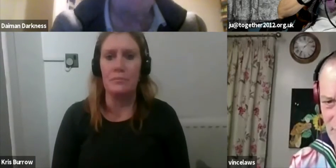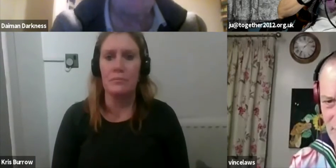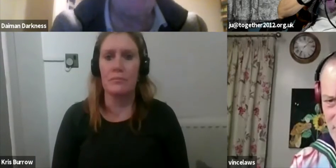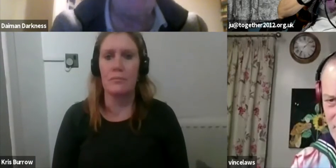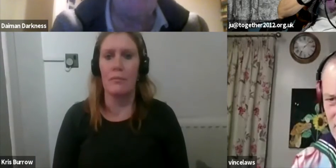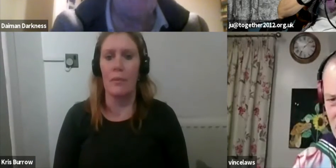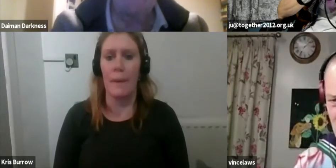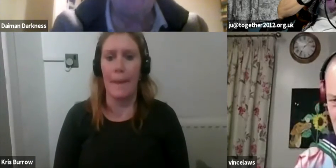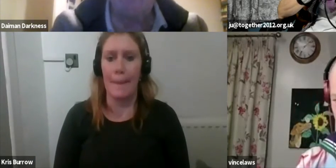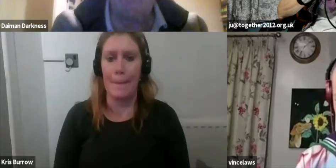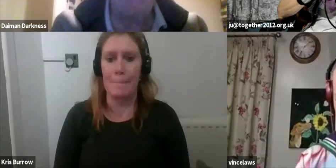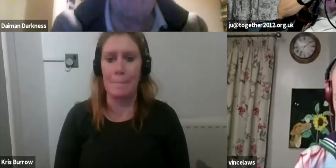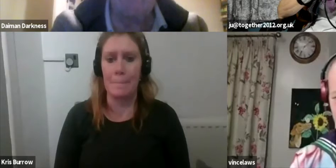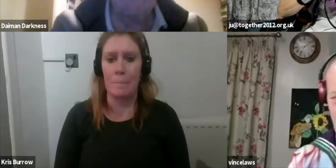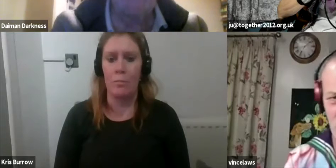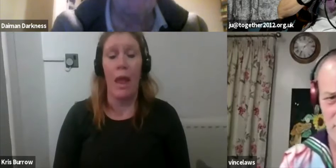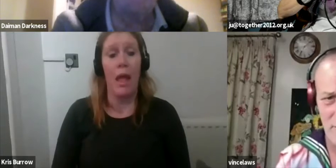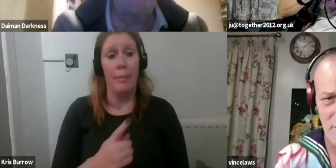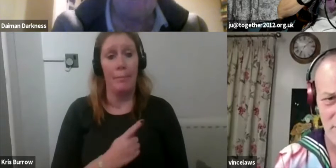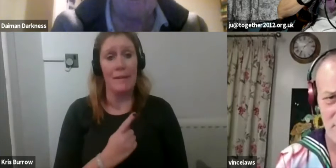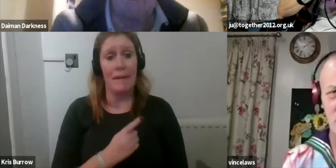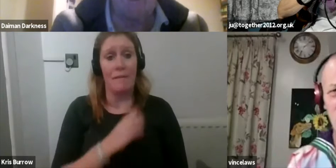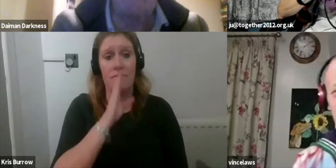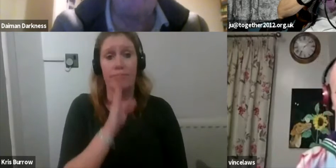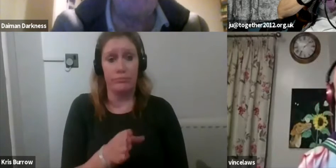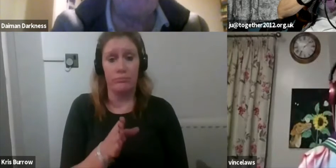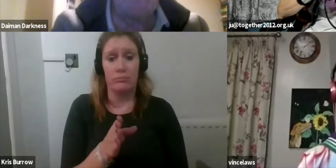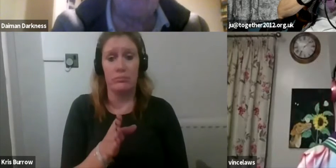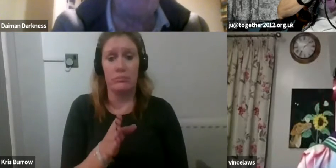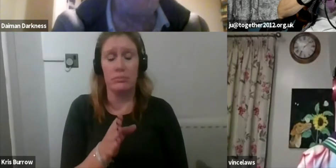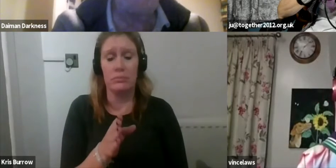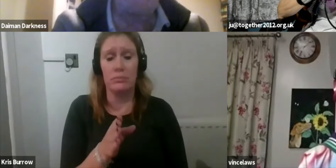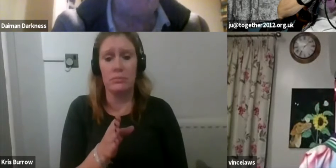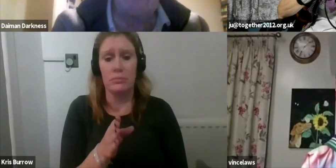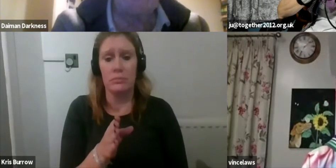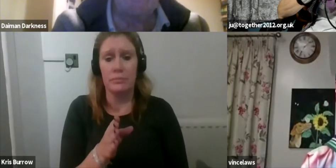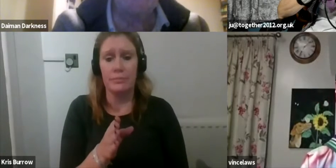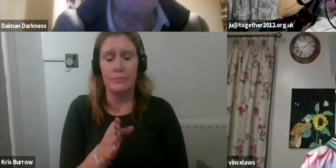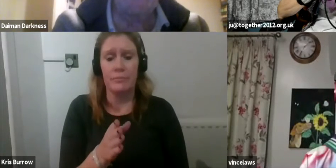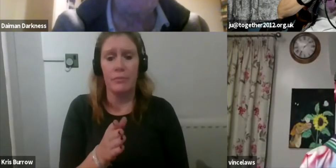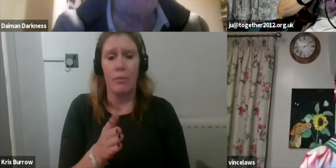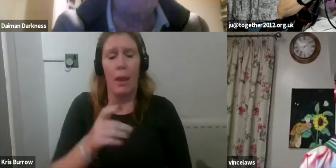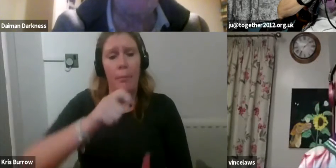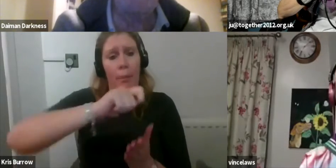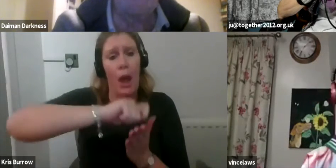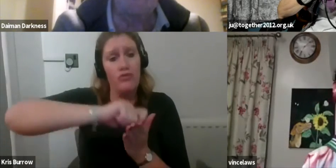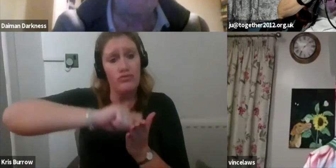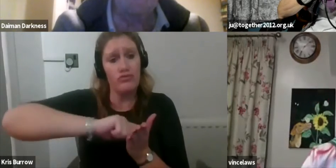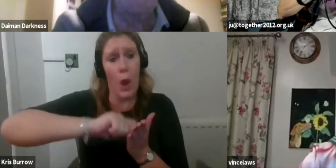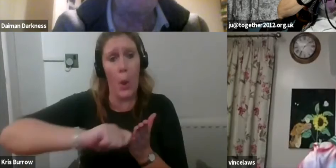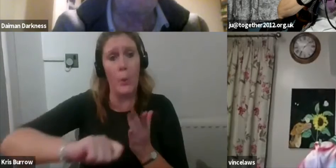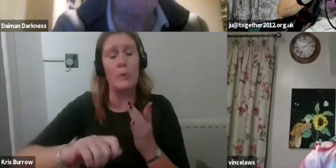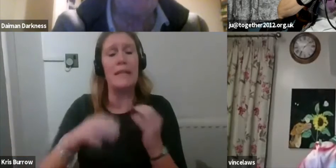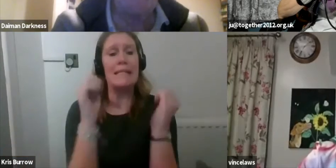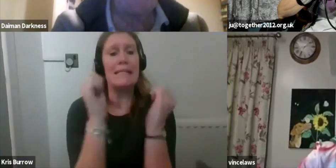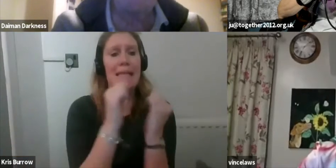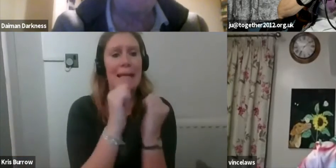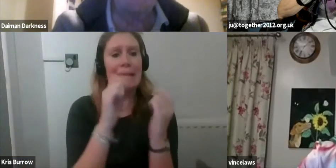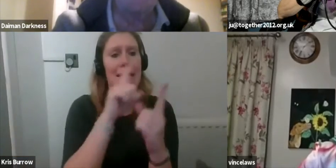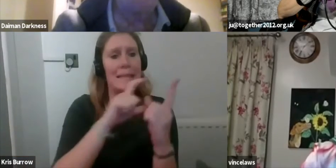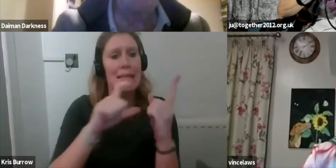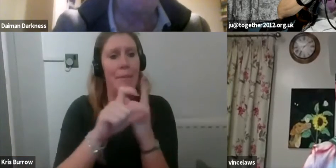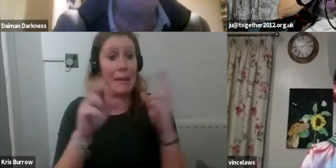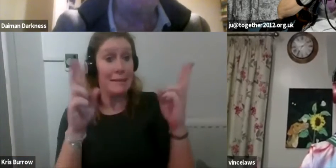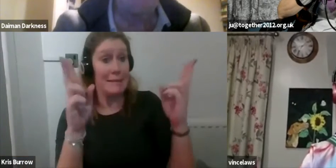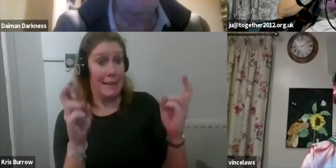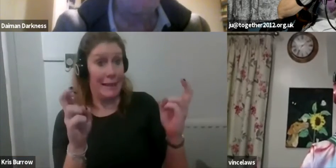I'm hetero, but I wrote Sex and Disability because of the